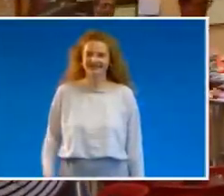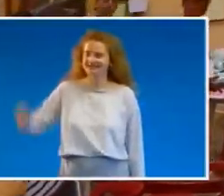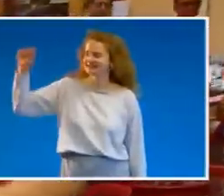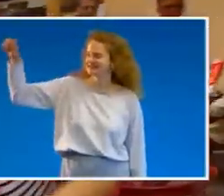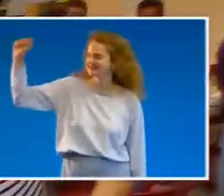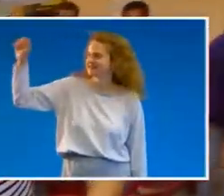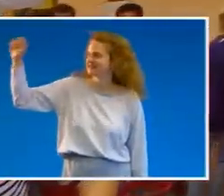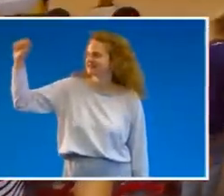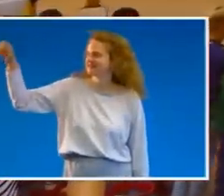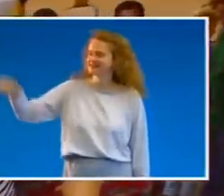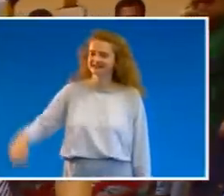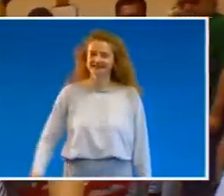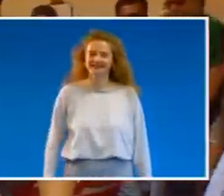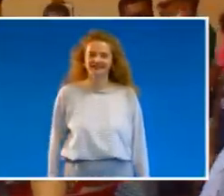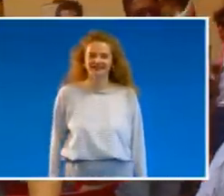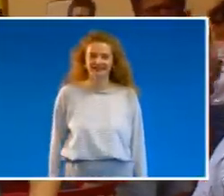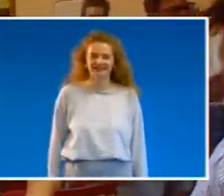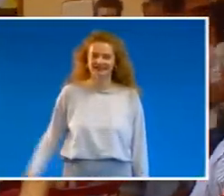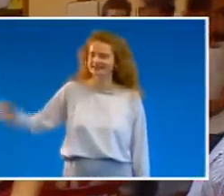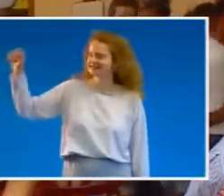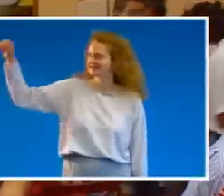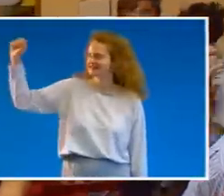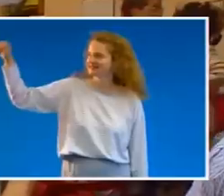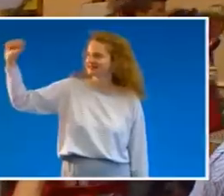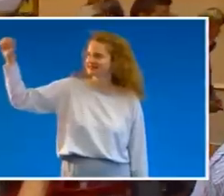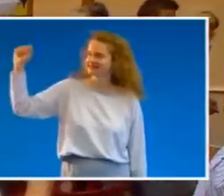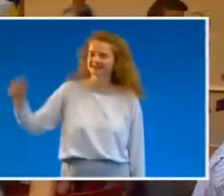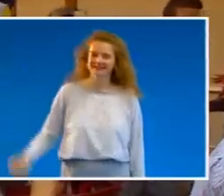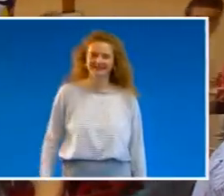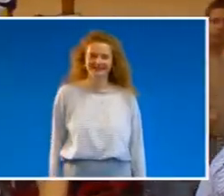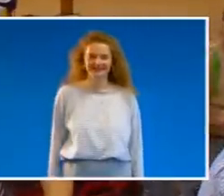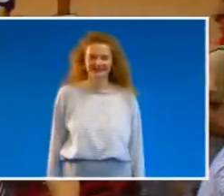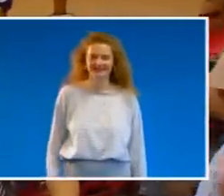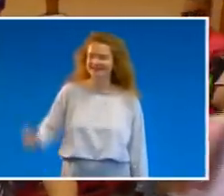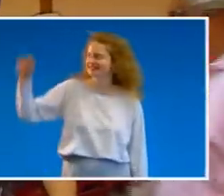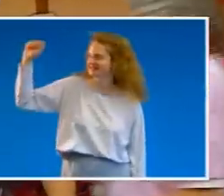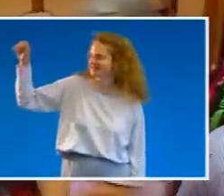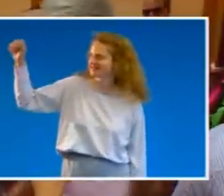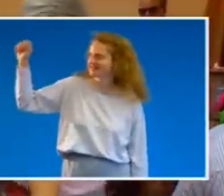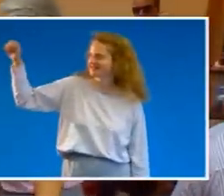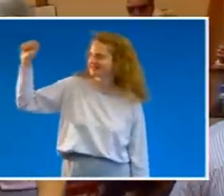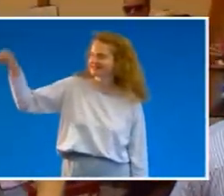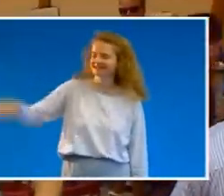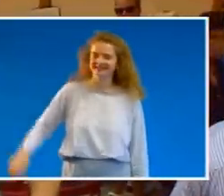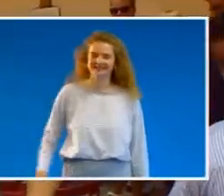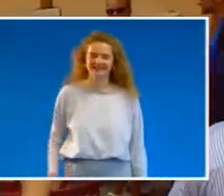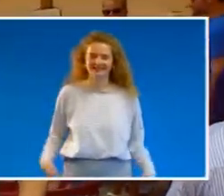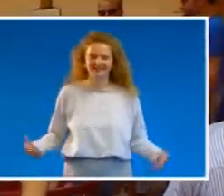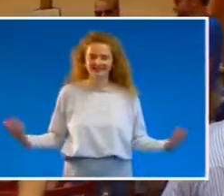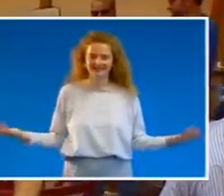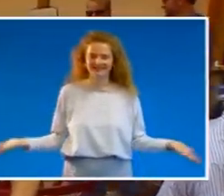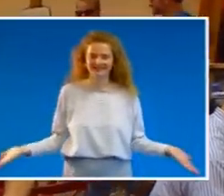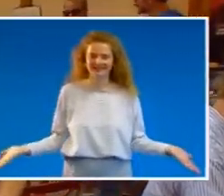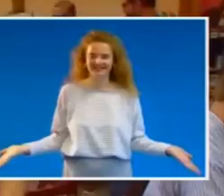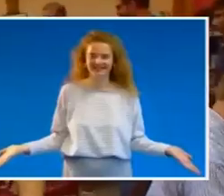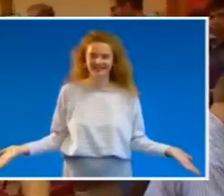Last evening, Cousin Peter came. Last evening, Cousin Peter came. Last evening, Cousin Peter came to say